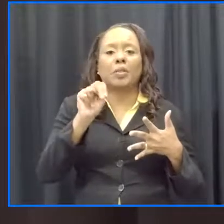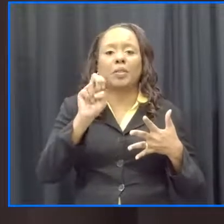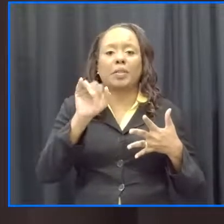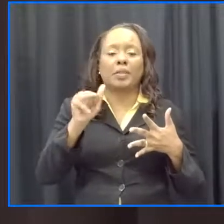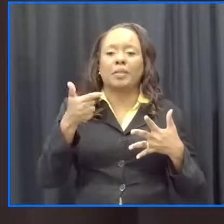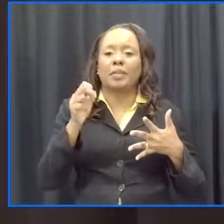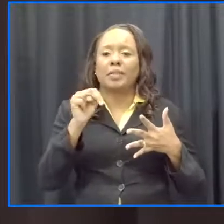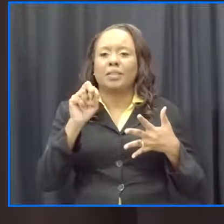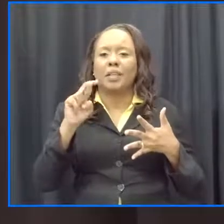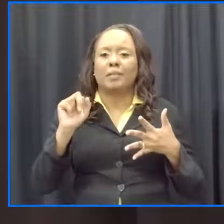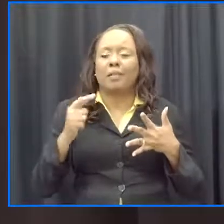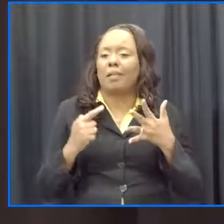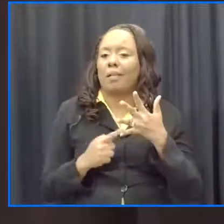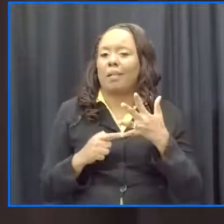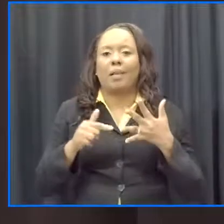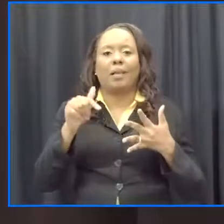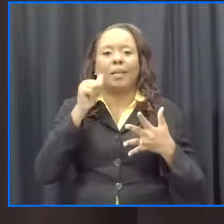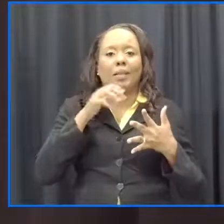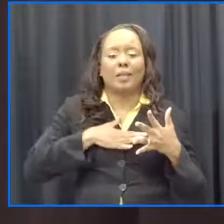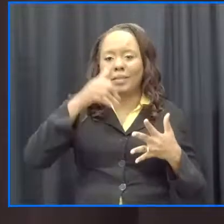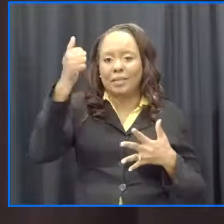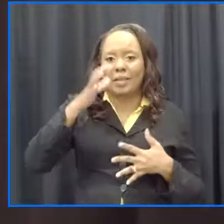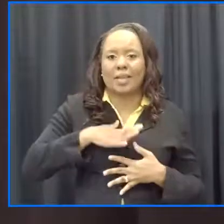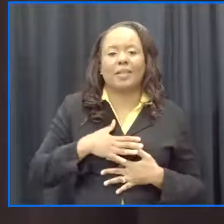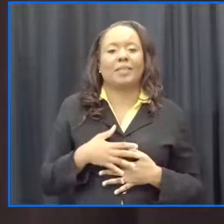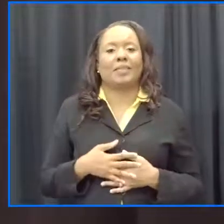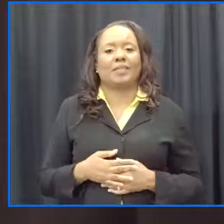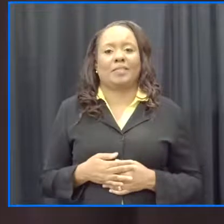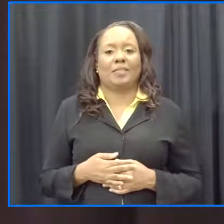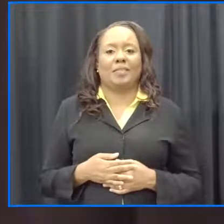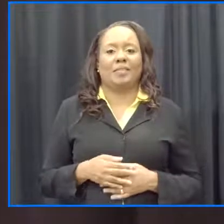Senate, distinguished ladies and gentlemen,